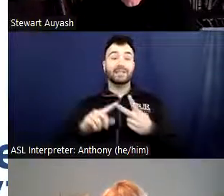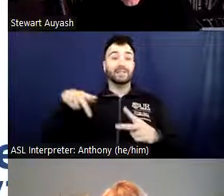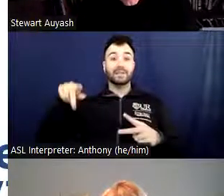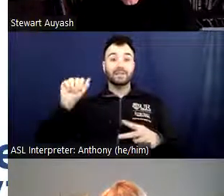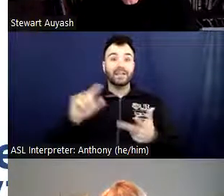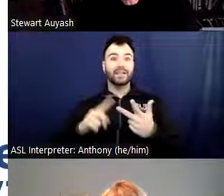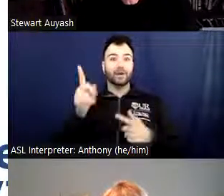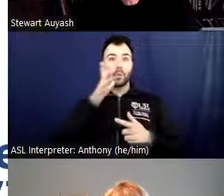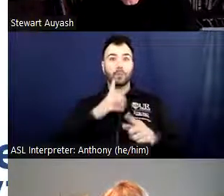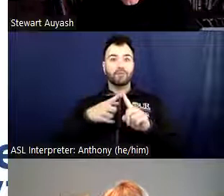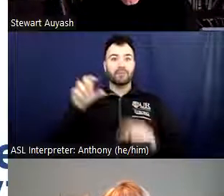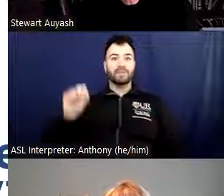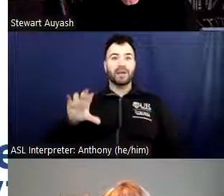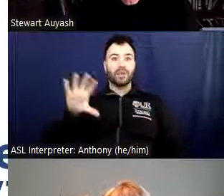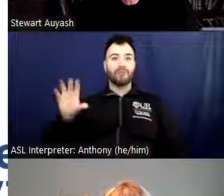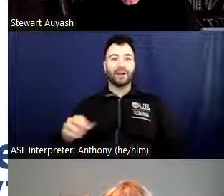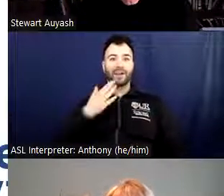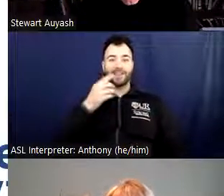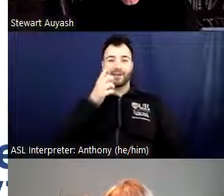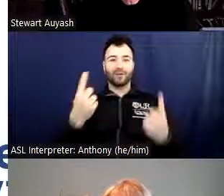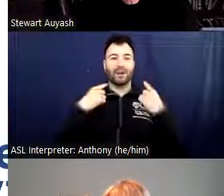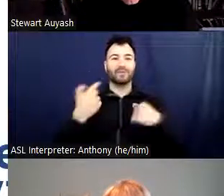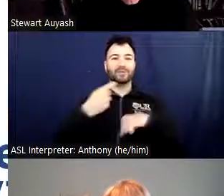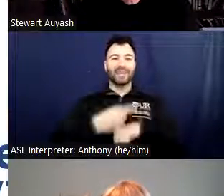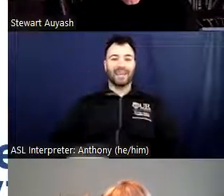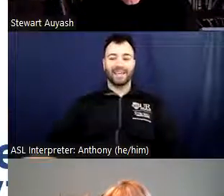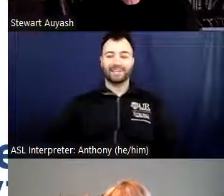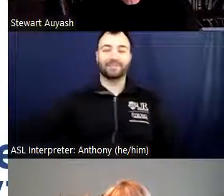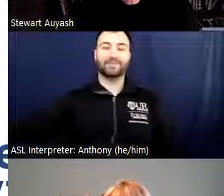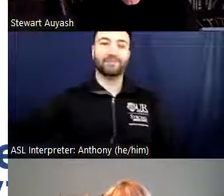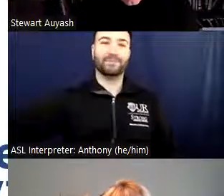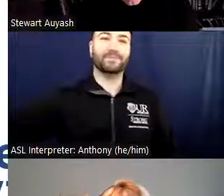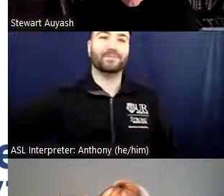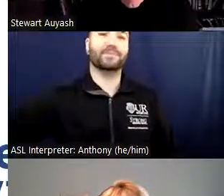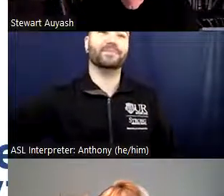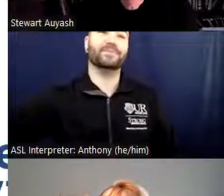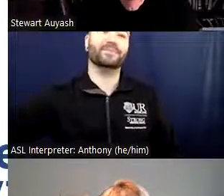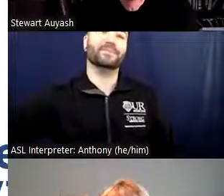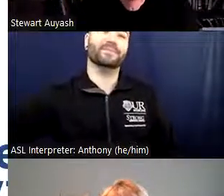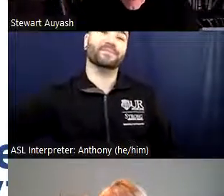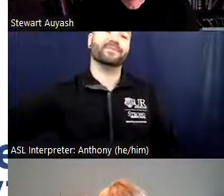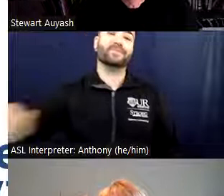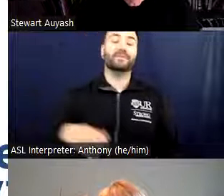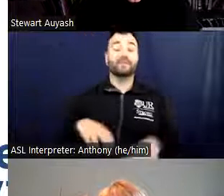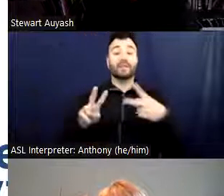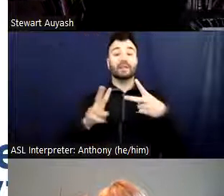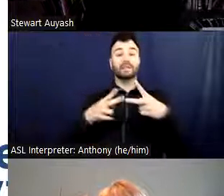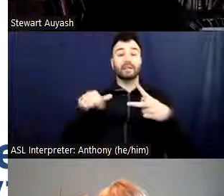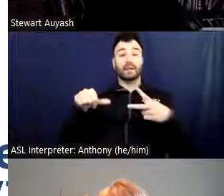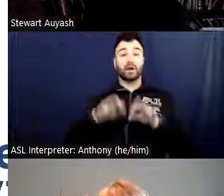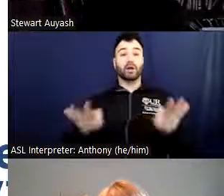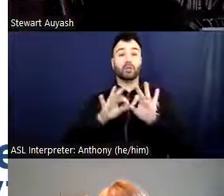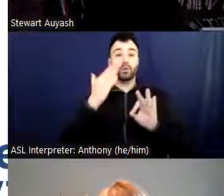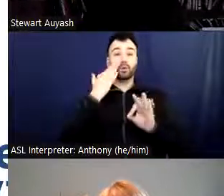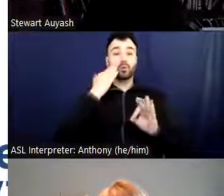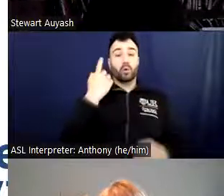Africa. Thank you so much for joining us here today. The other button that you need to know about is the Q&A button that will allow you to type in a question